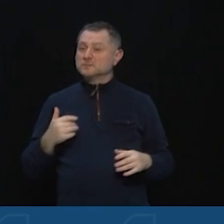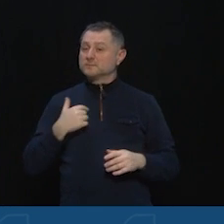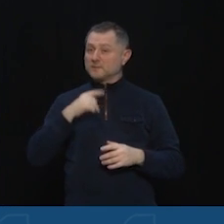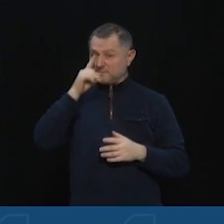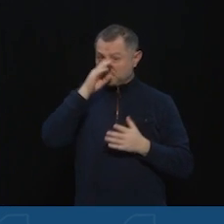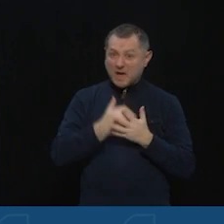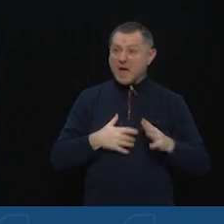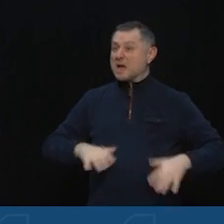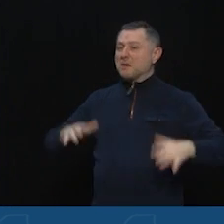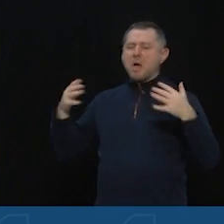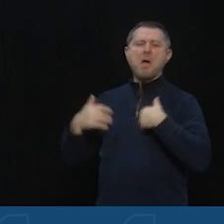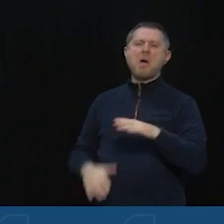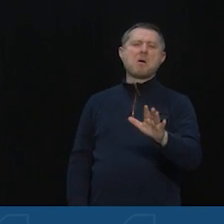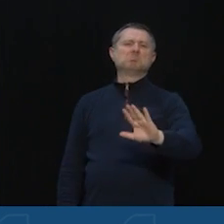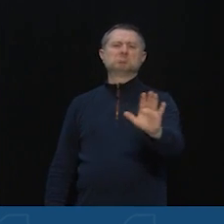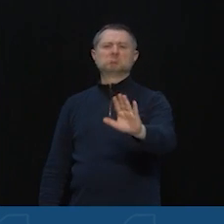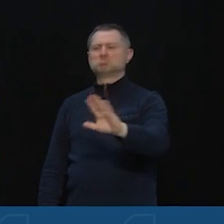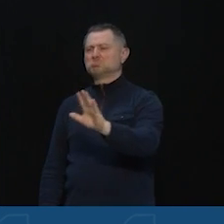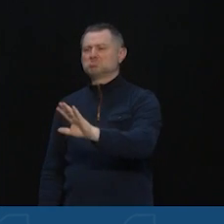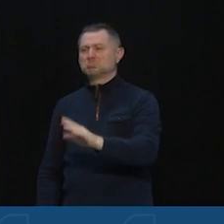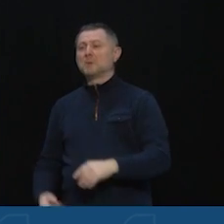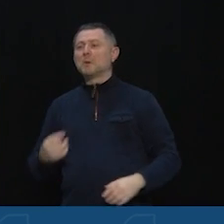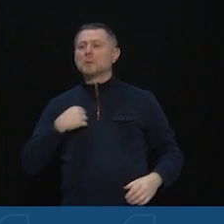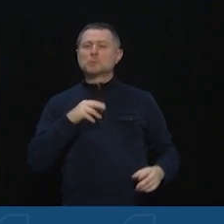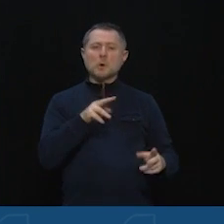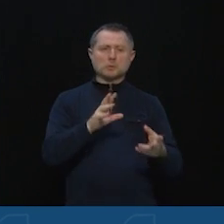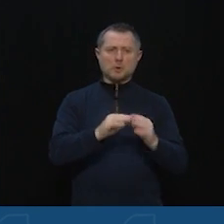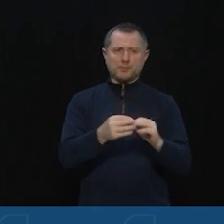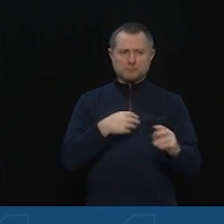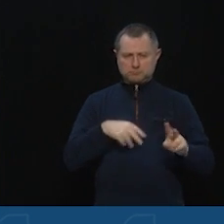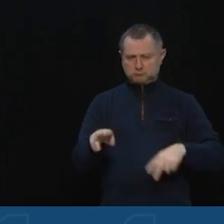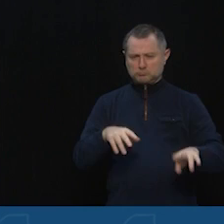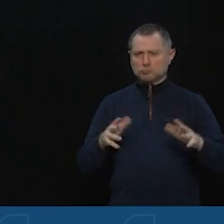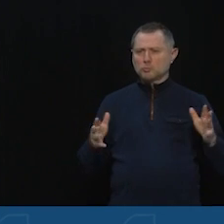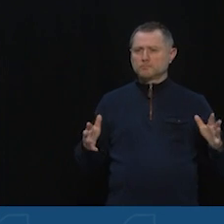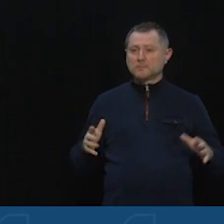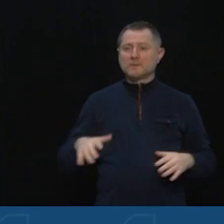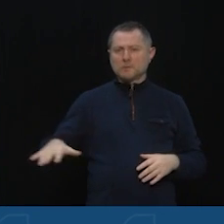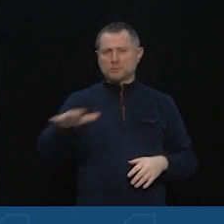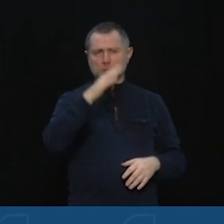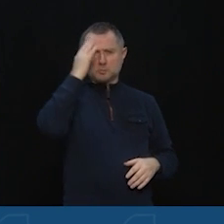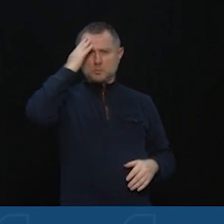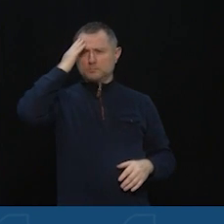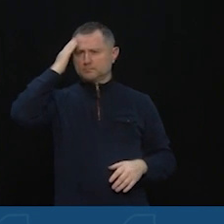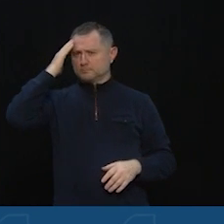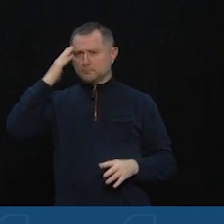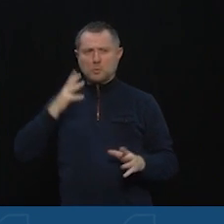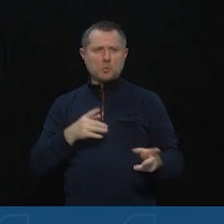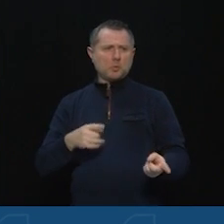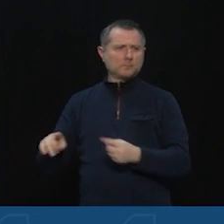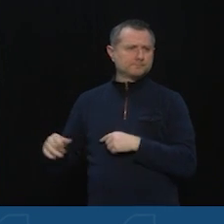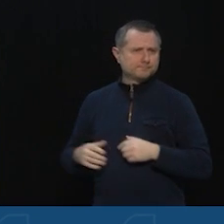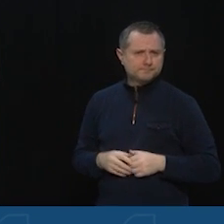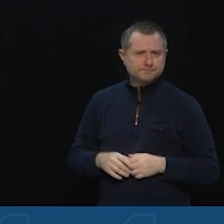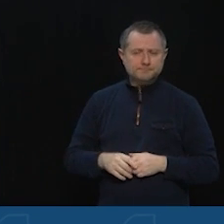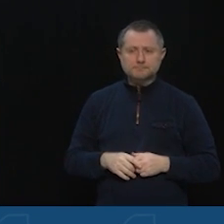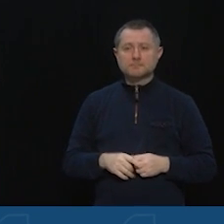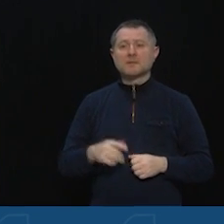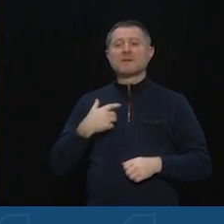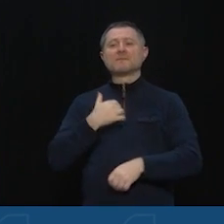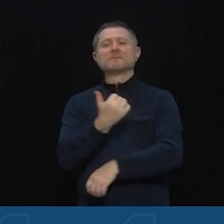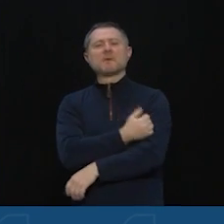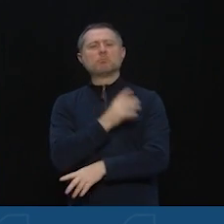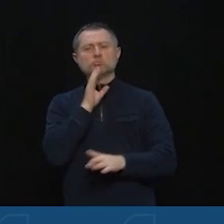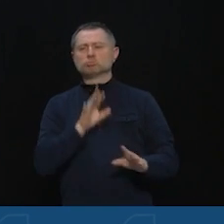just watching the numbers and want to make sure everyone knows what we know at the same time. So the vaccines will continue to be critical tools.